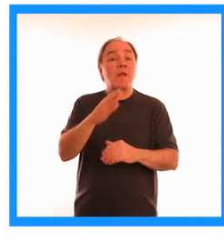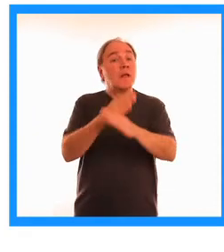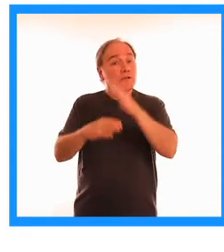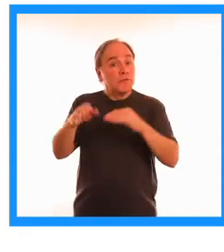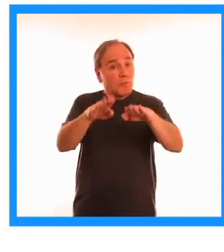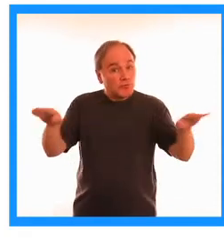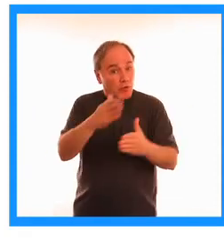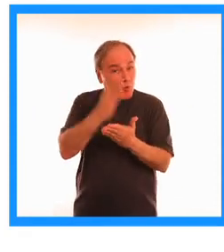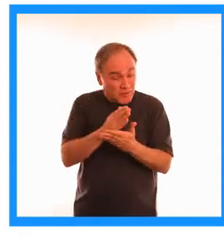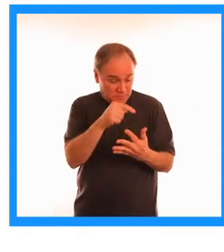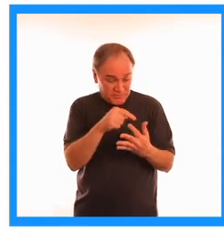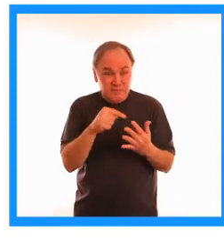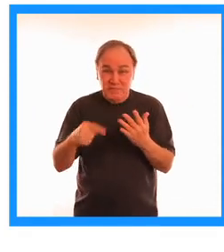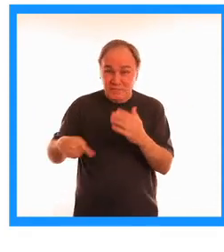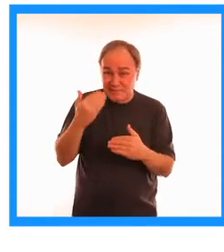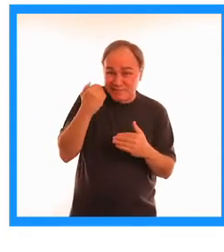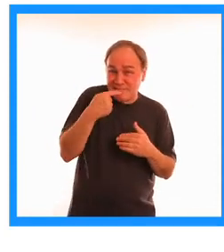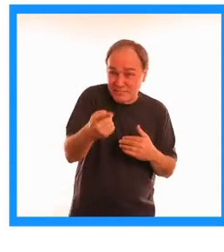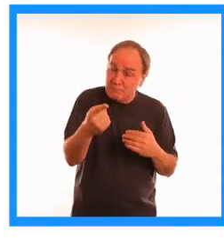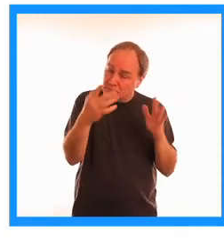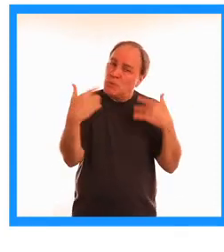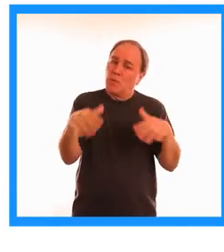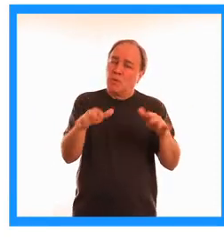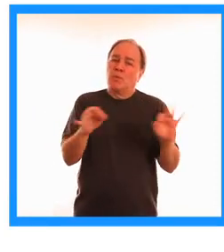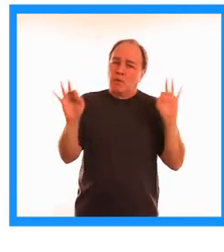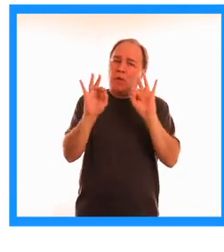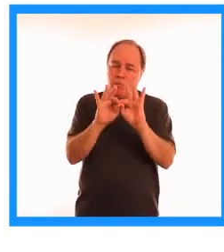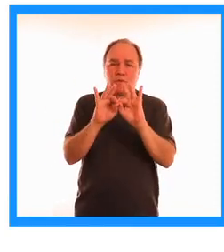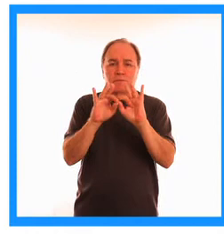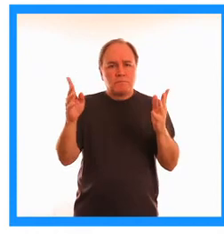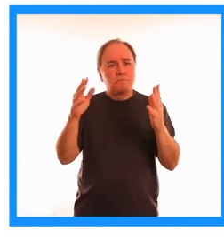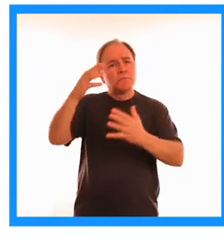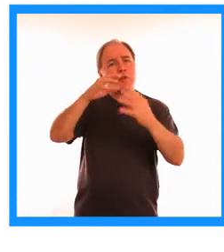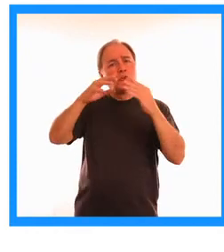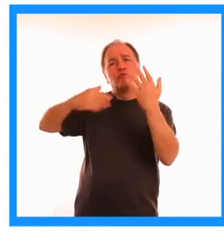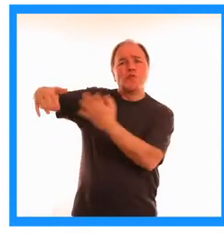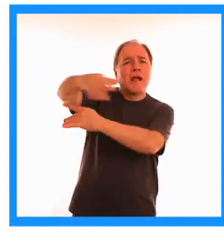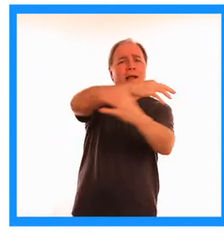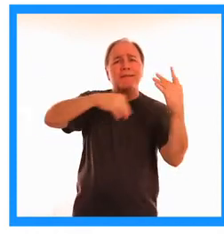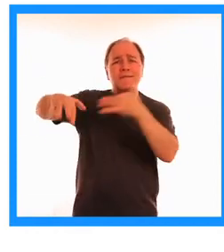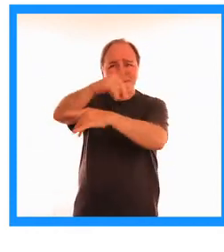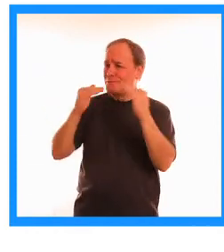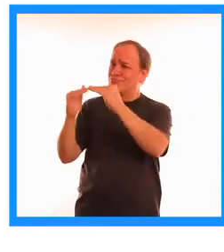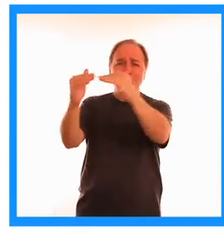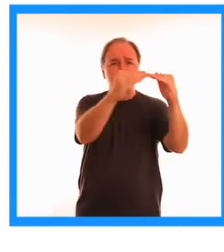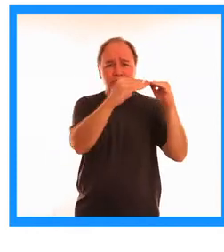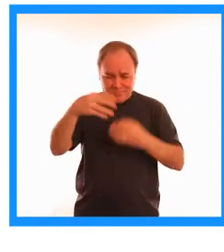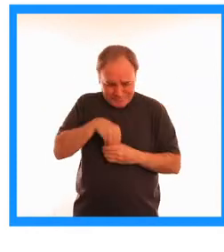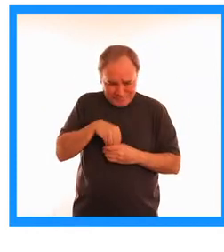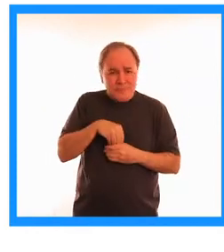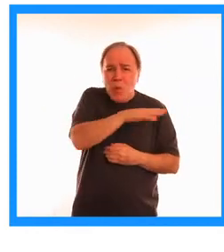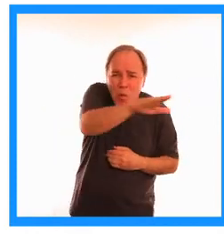beings. More children than ever before are being reached with immunization, but children with disabilities are not benefiting from increased